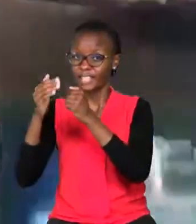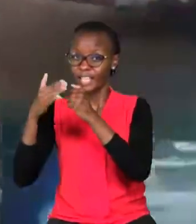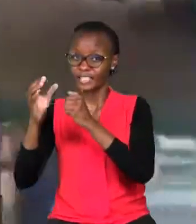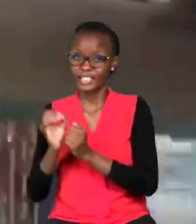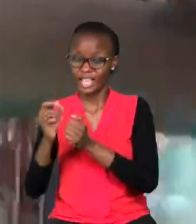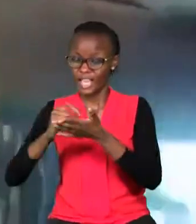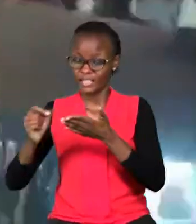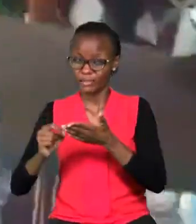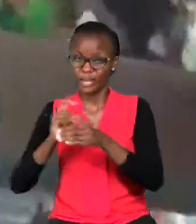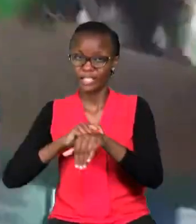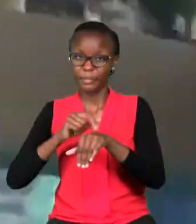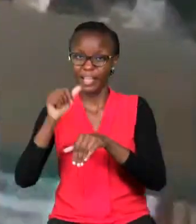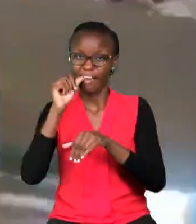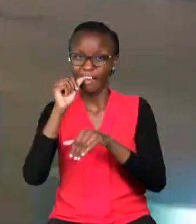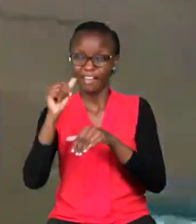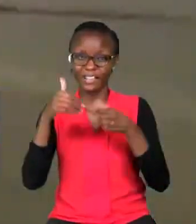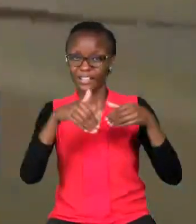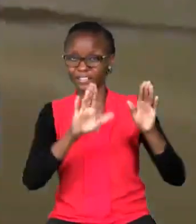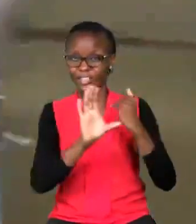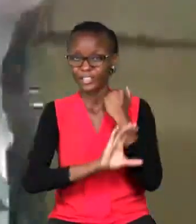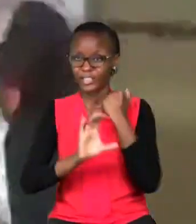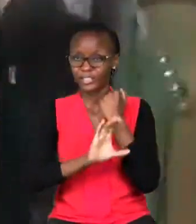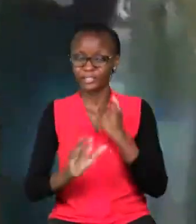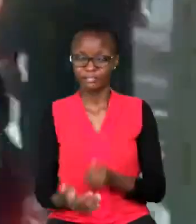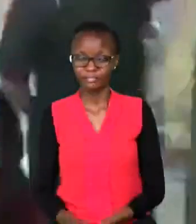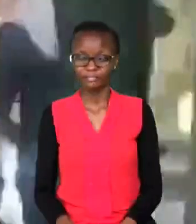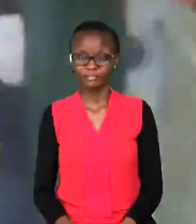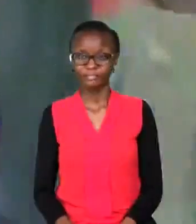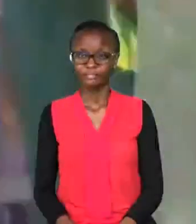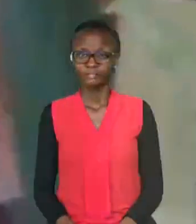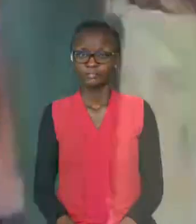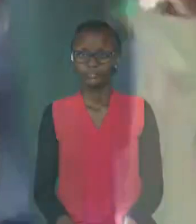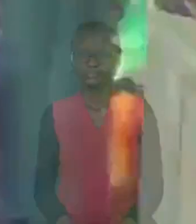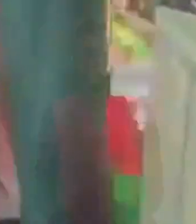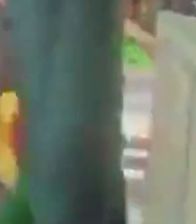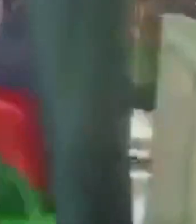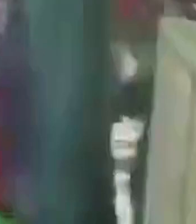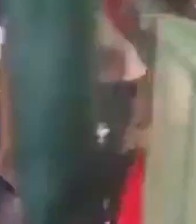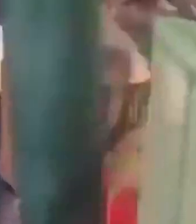ended British rule in the Central Asian nation. Daniel Kariuki for Switch TV News.